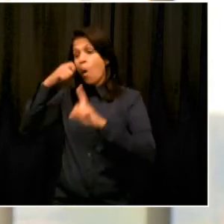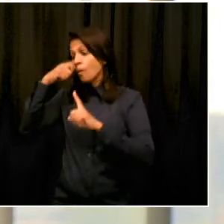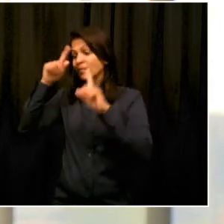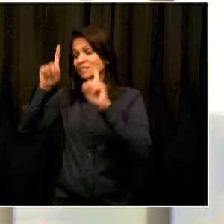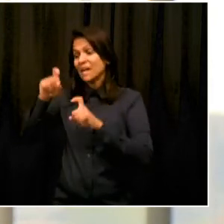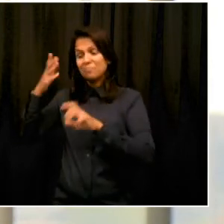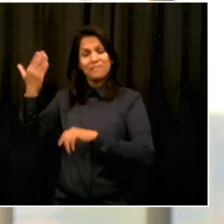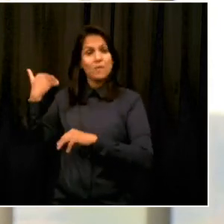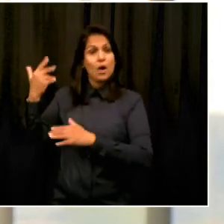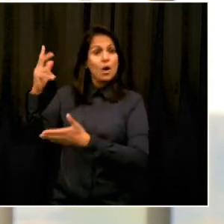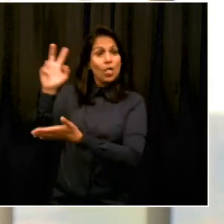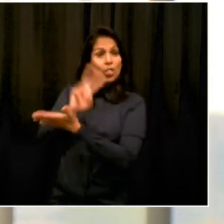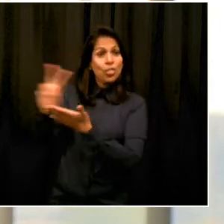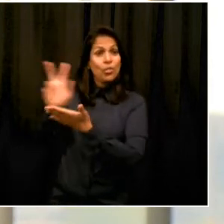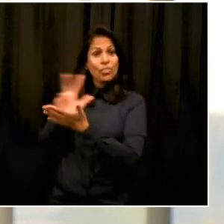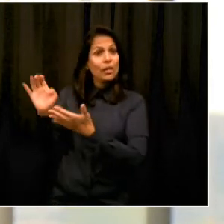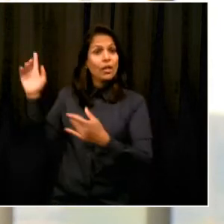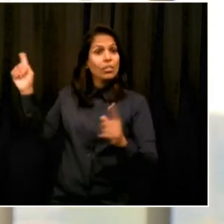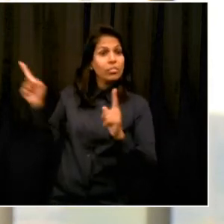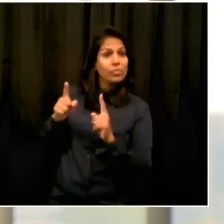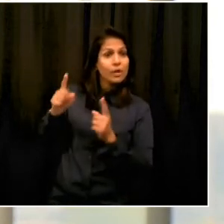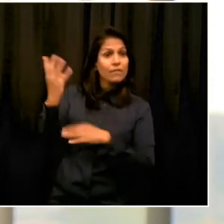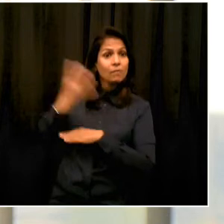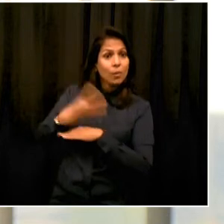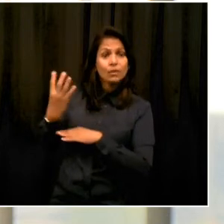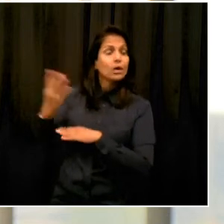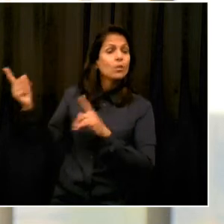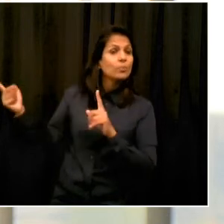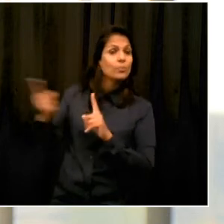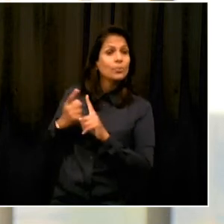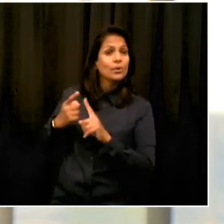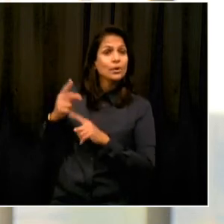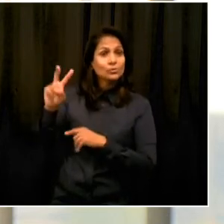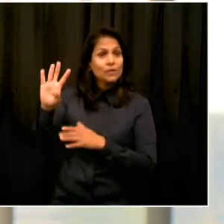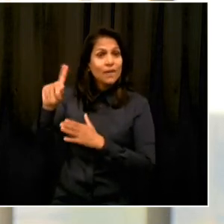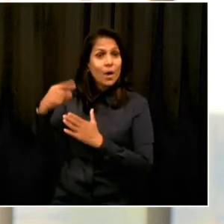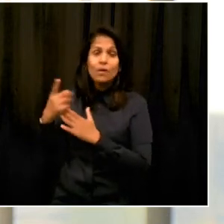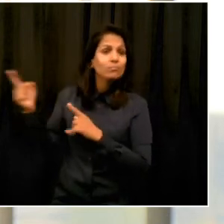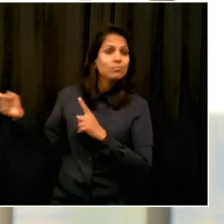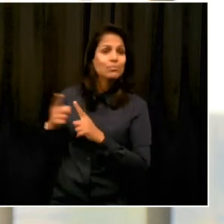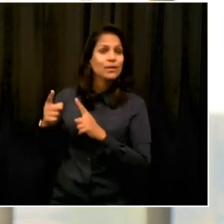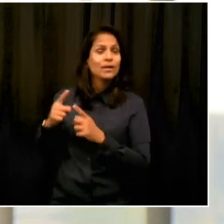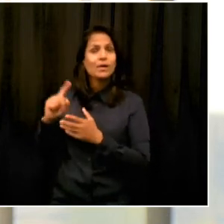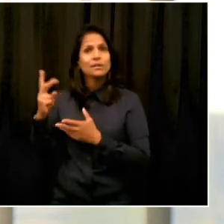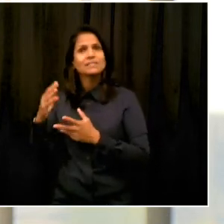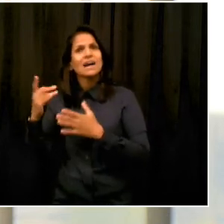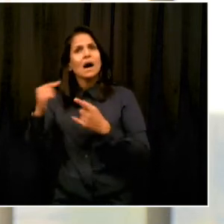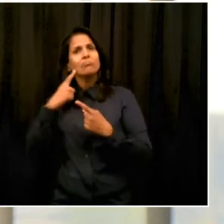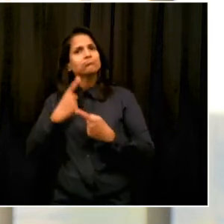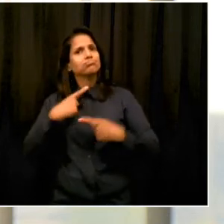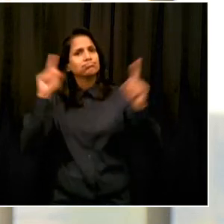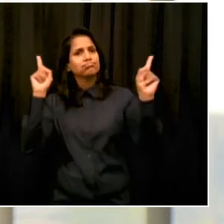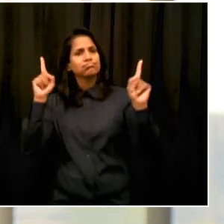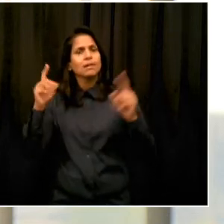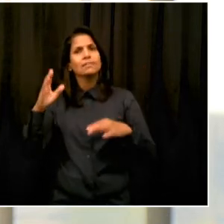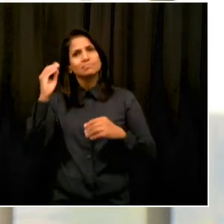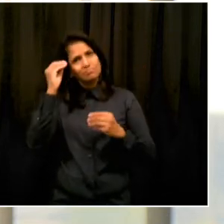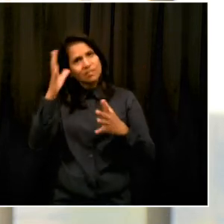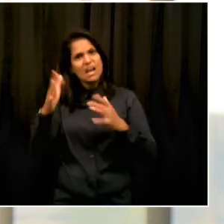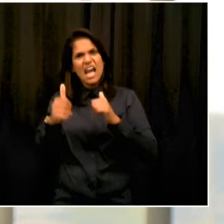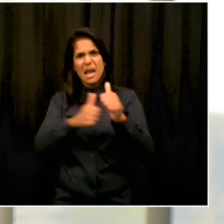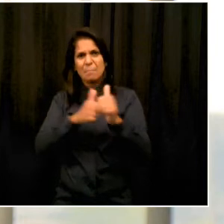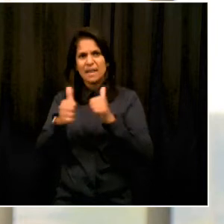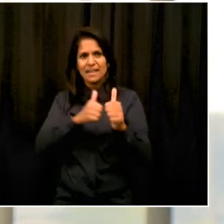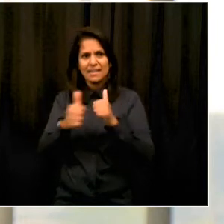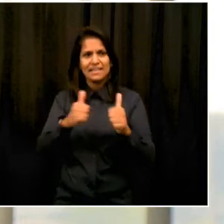used for the pandemic response lab, except we're doing it publicly and open to everyone because the approach we used here